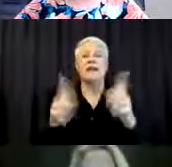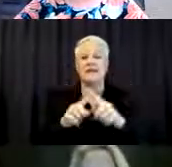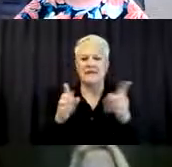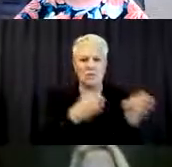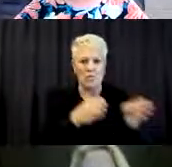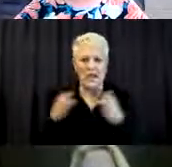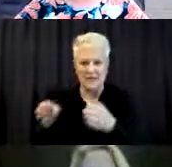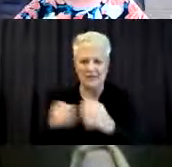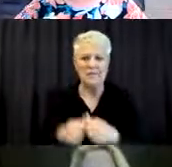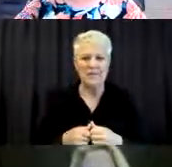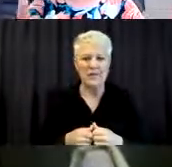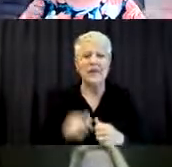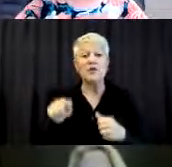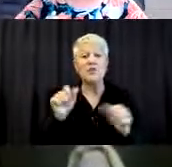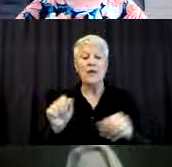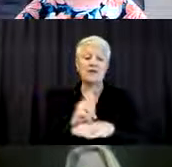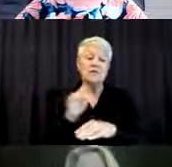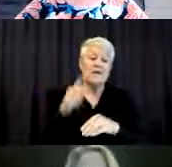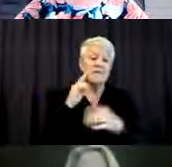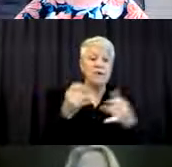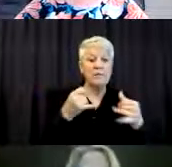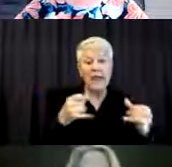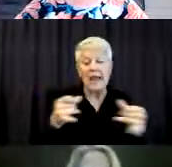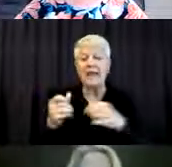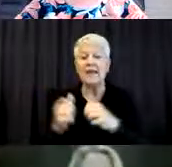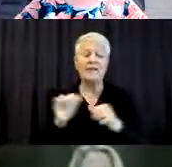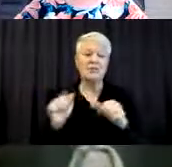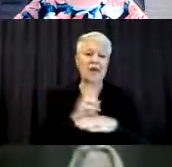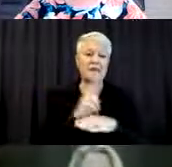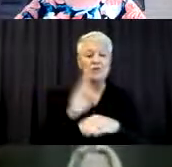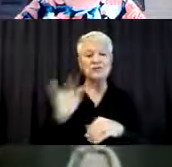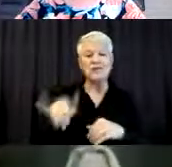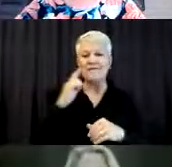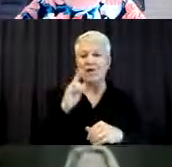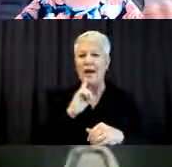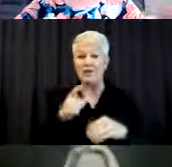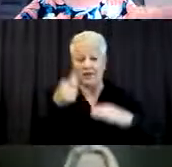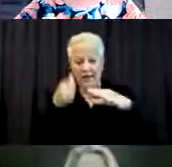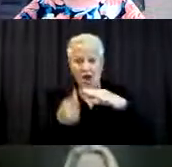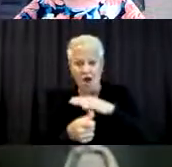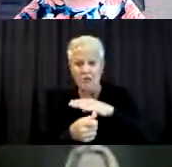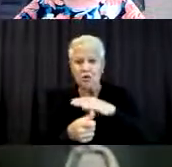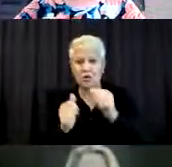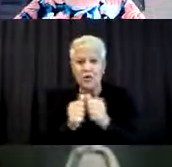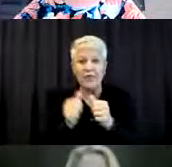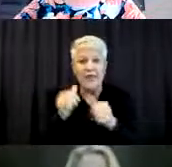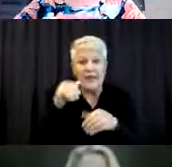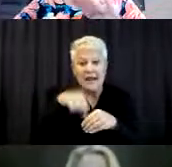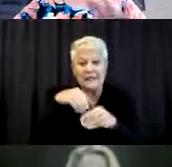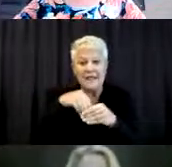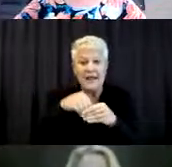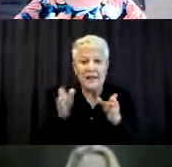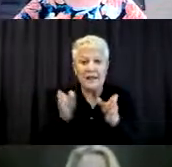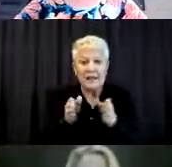ways. It can be used for playing on. It can be used actually underneath in the little room. It can